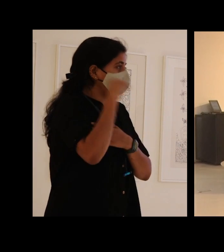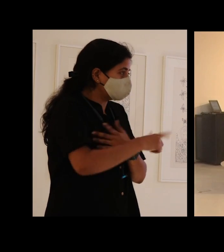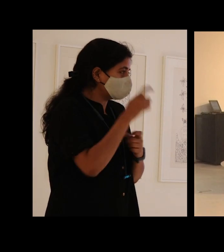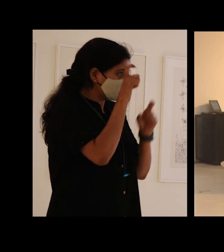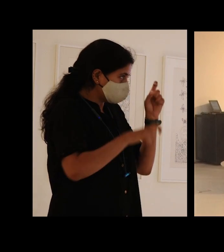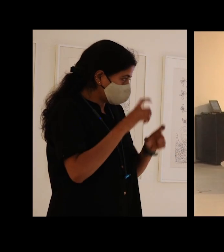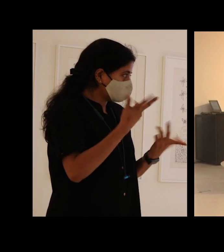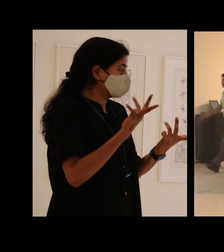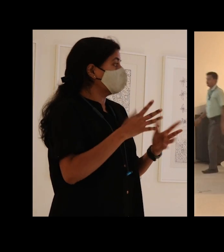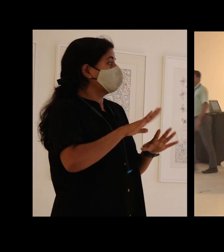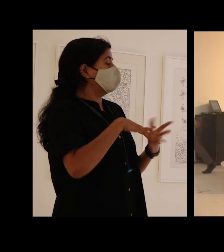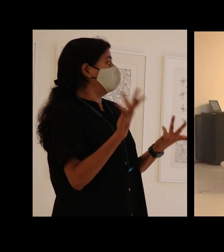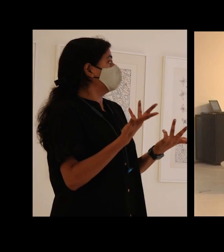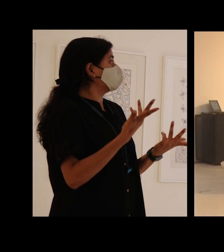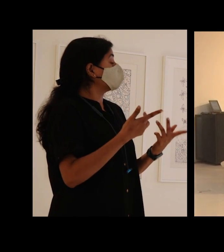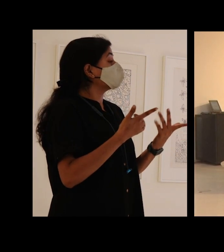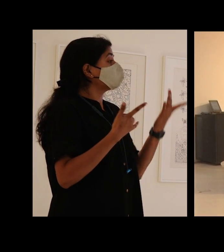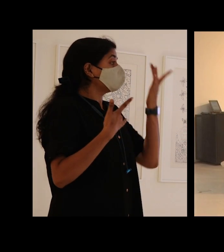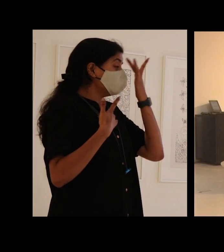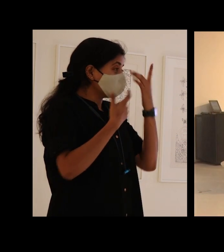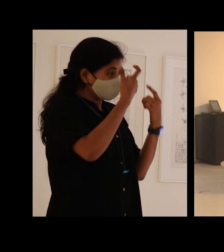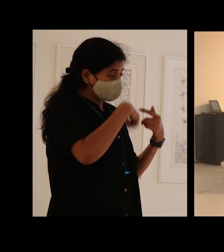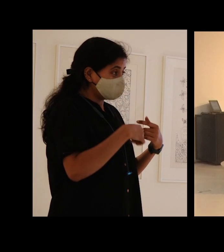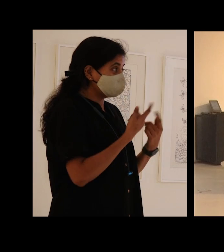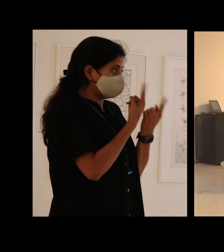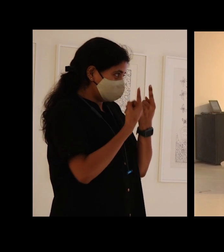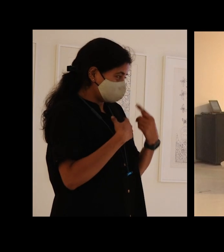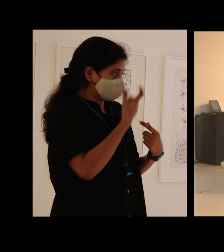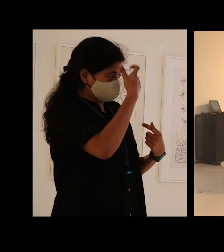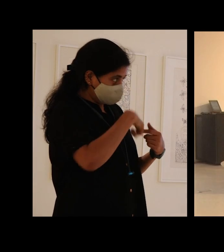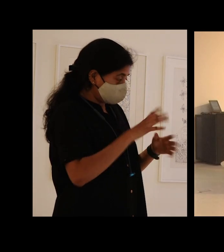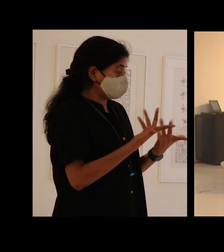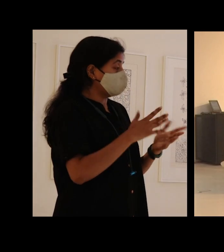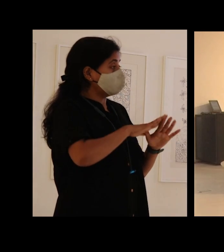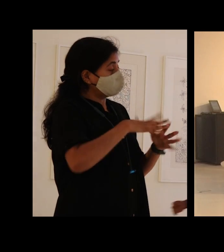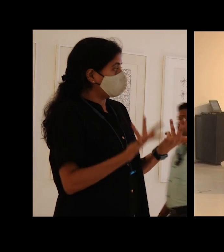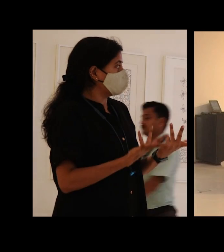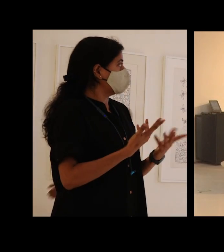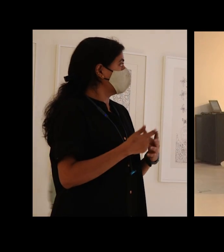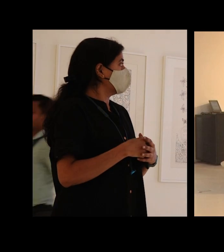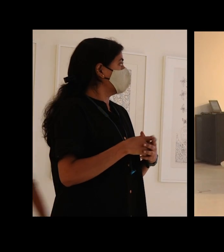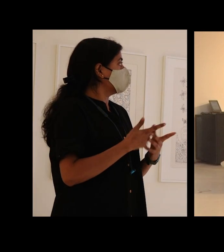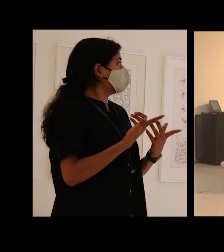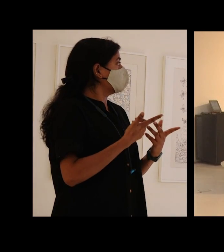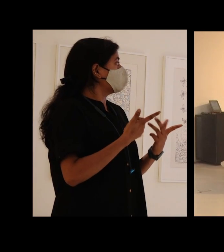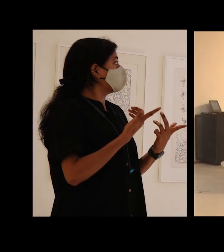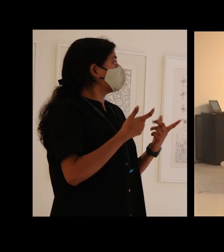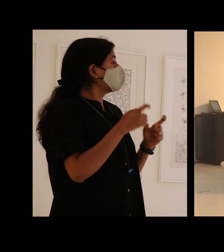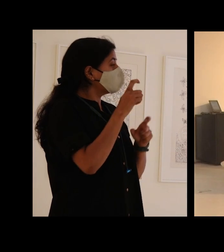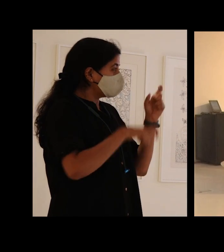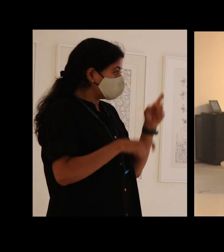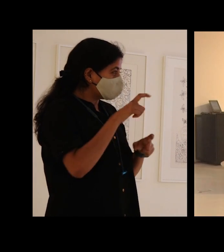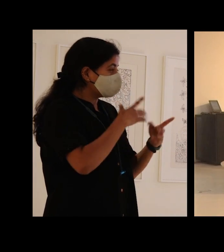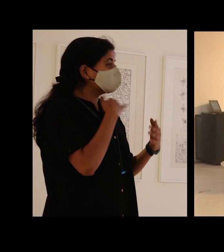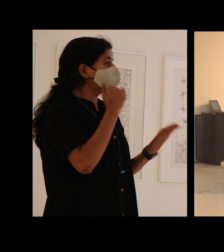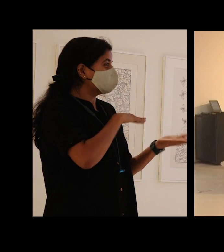is the medicalized body, or it is all of those great names which are there in some form or